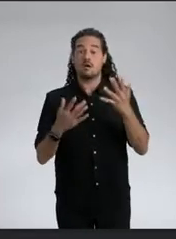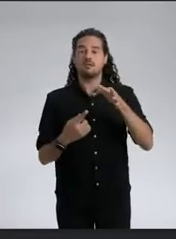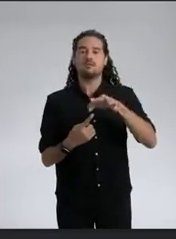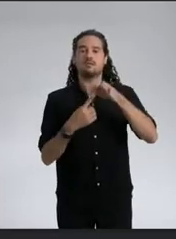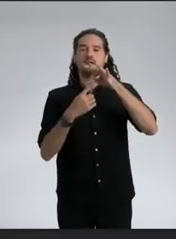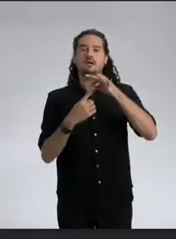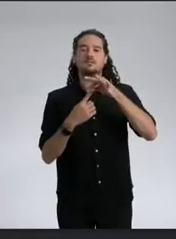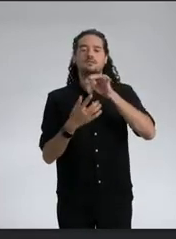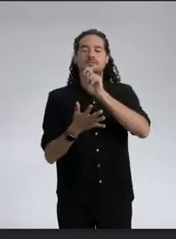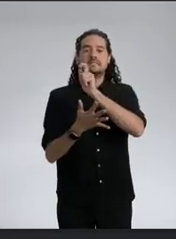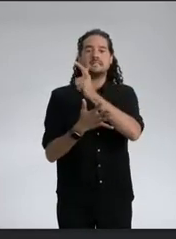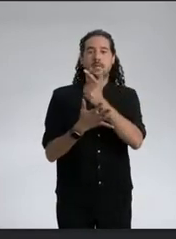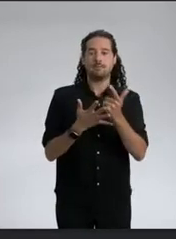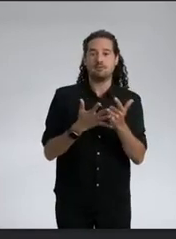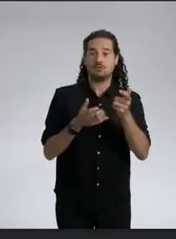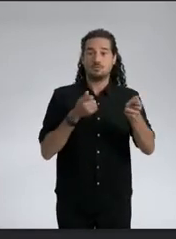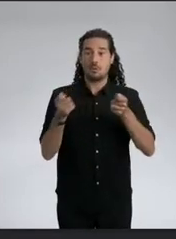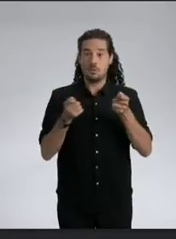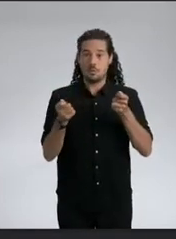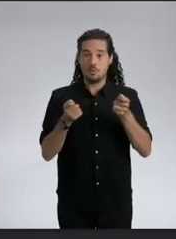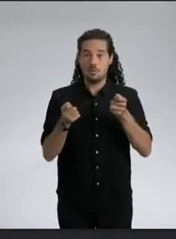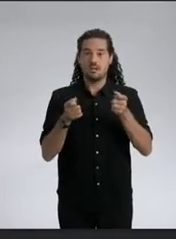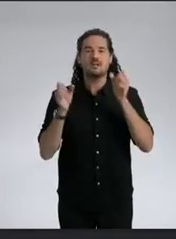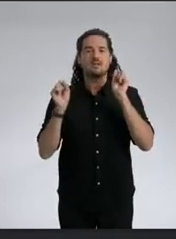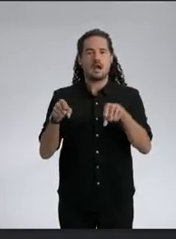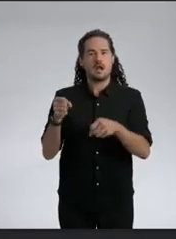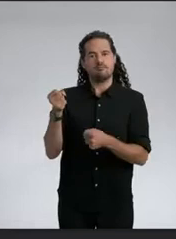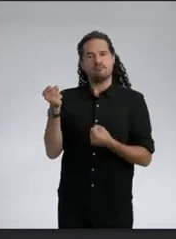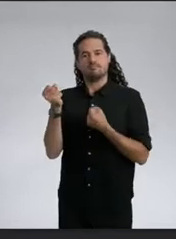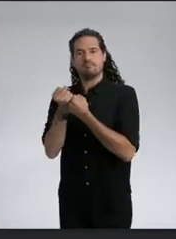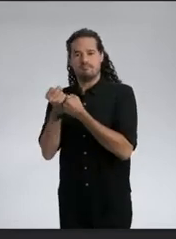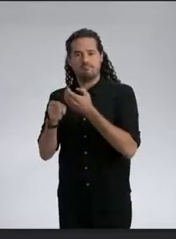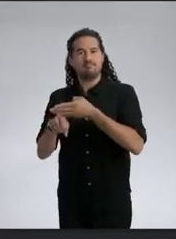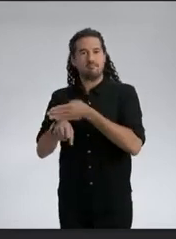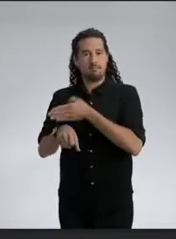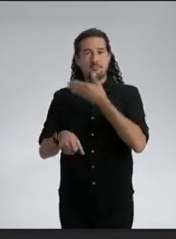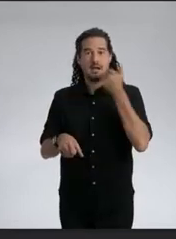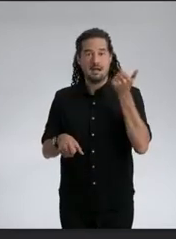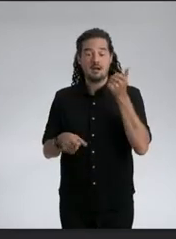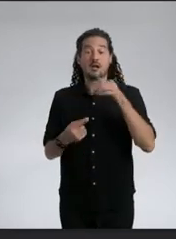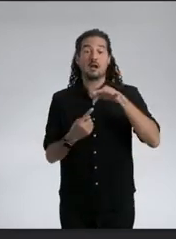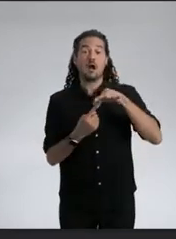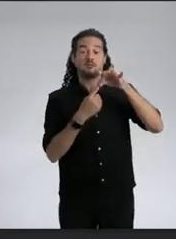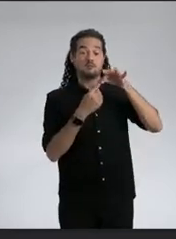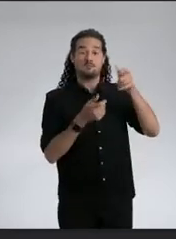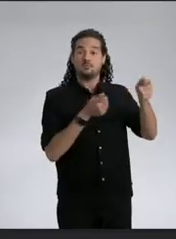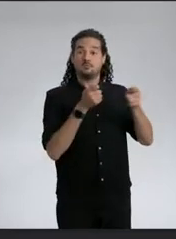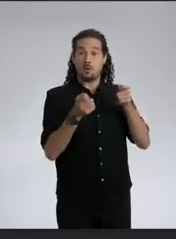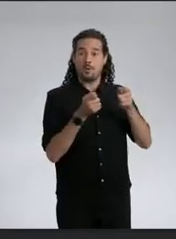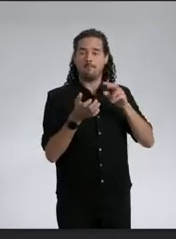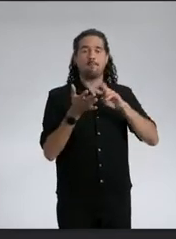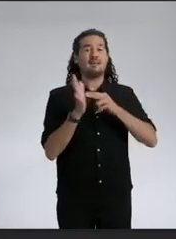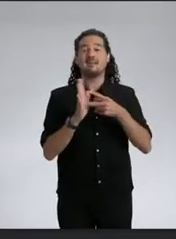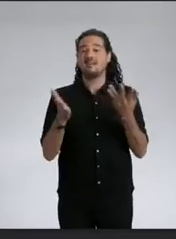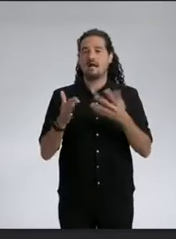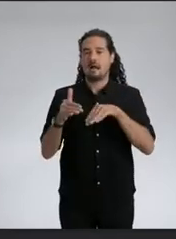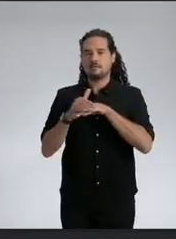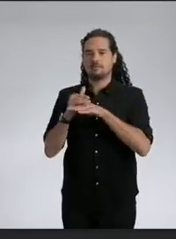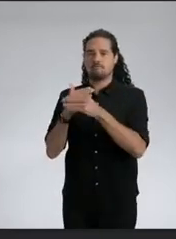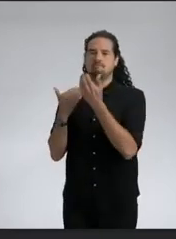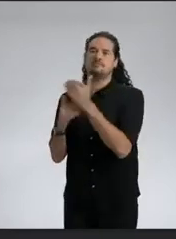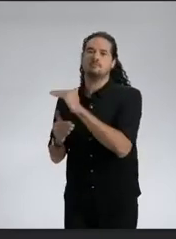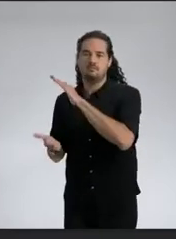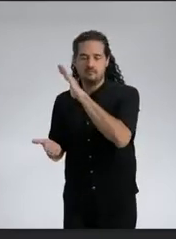Custom controls are often a source of poor accessibility, but we can now simply inherit the full accessibility